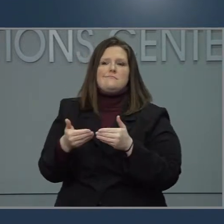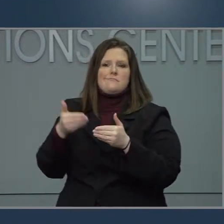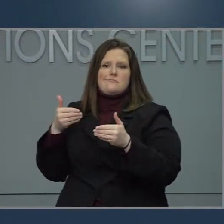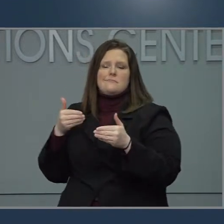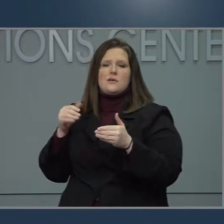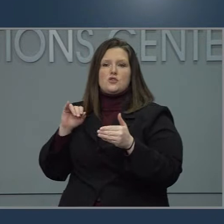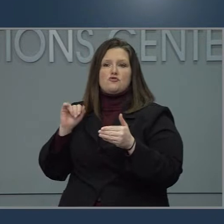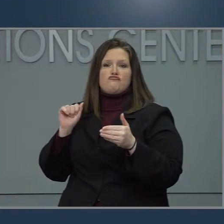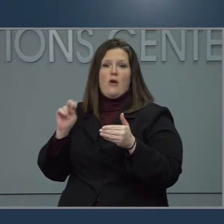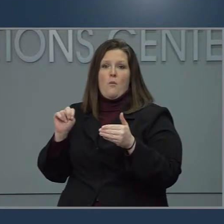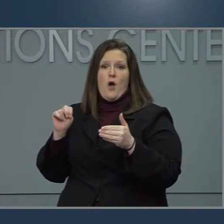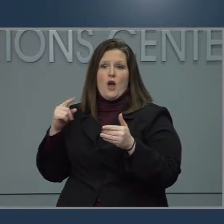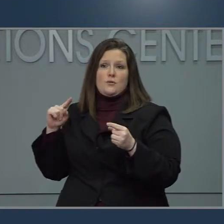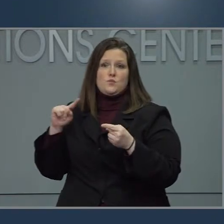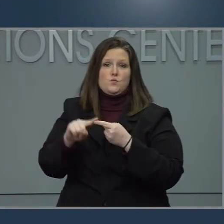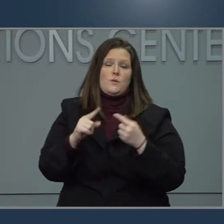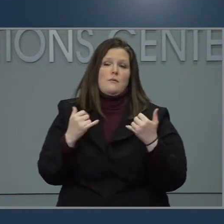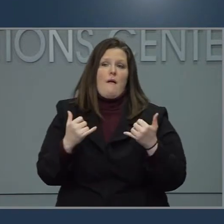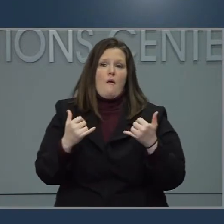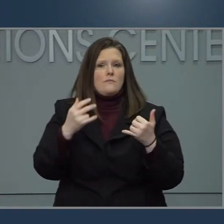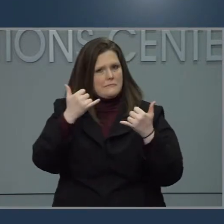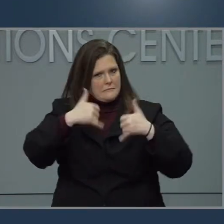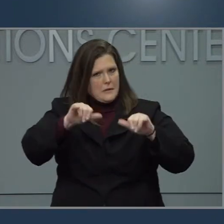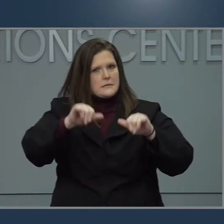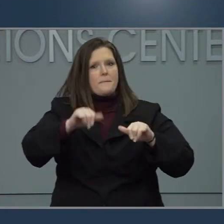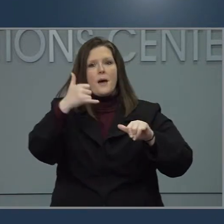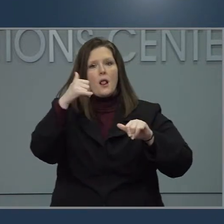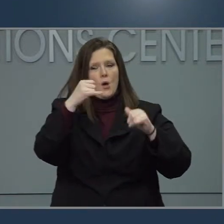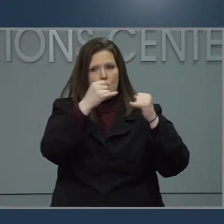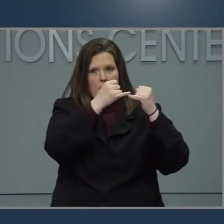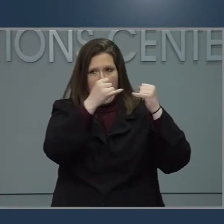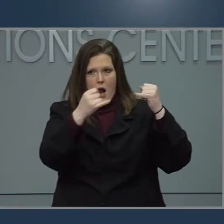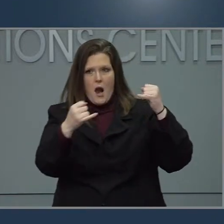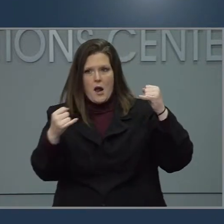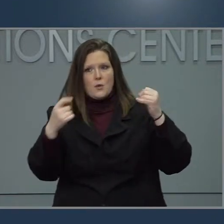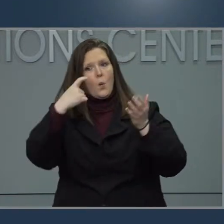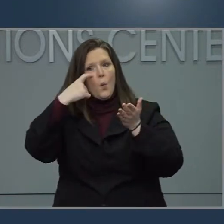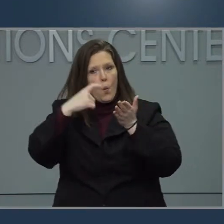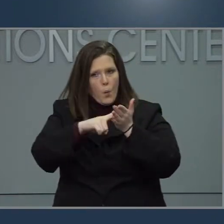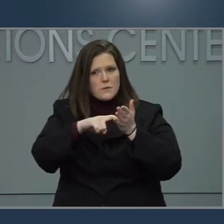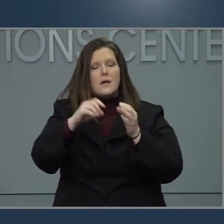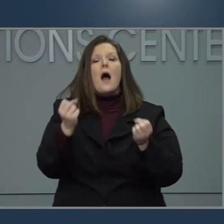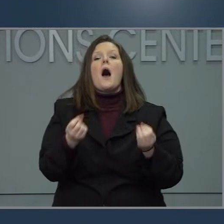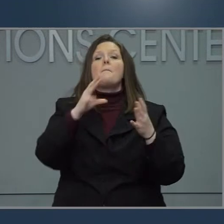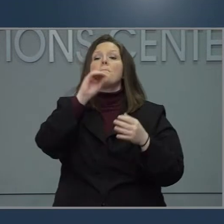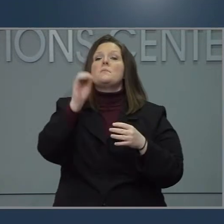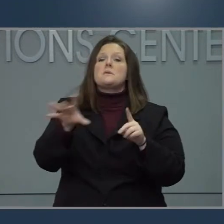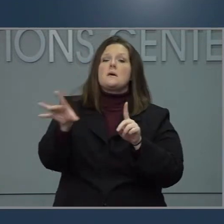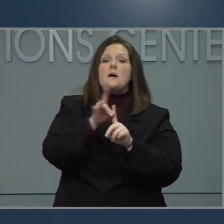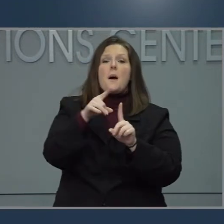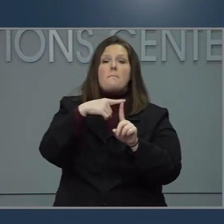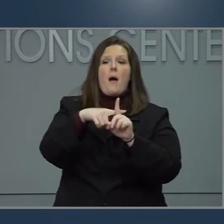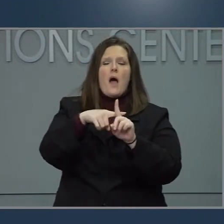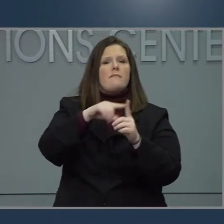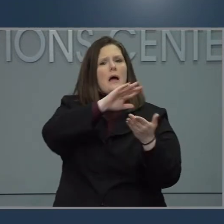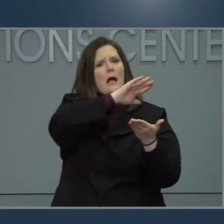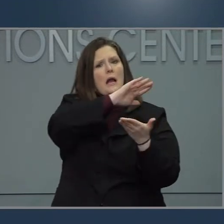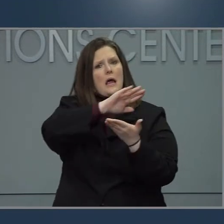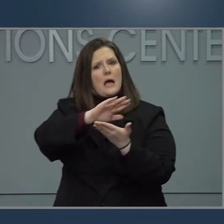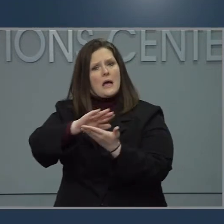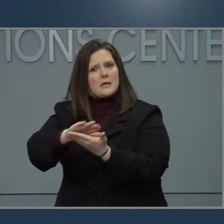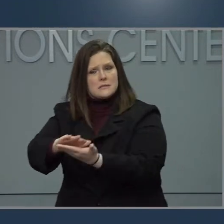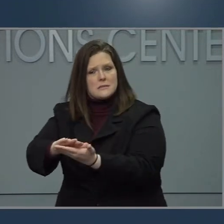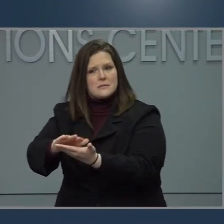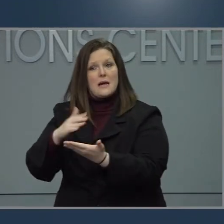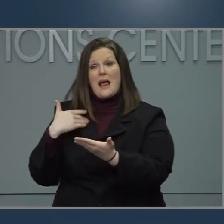yellow line, the percentage of positive tests has been decreasing. Last week, we saw some of the lowest rates of the